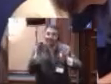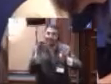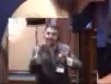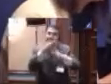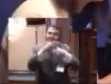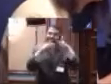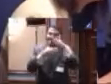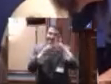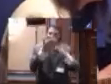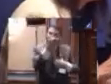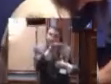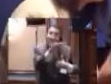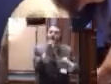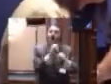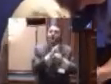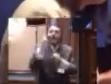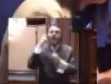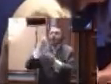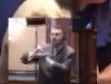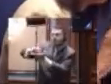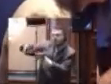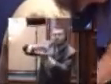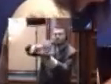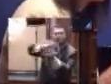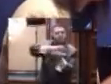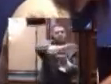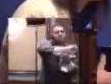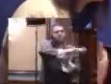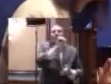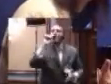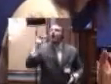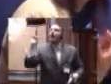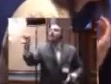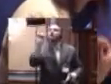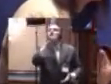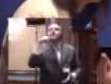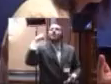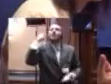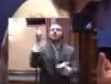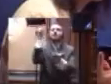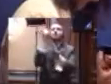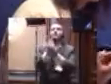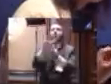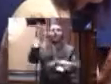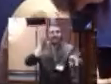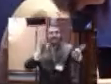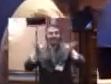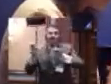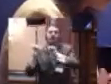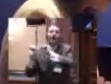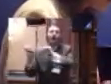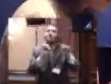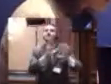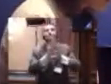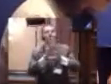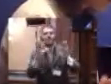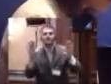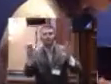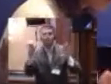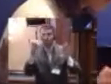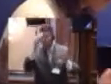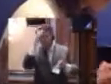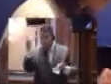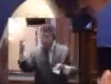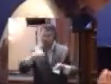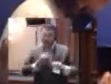we know that much of the debate and the contestation is about power and the